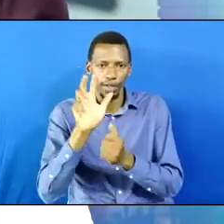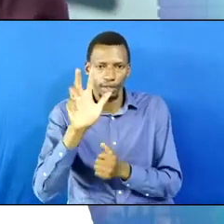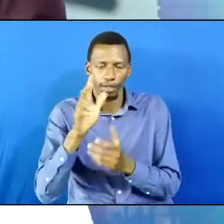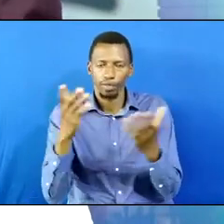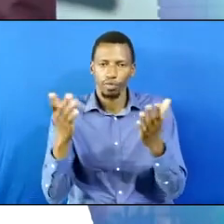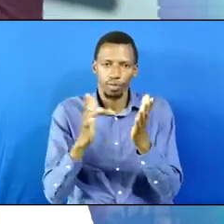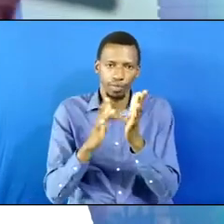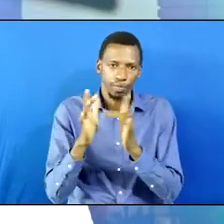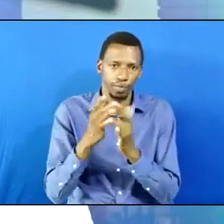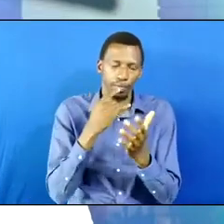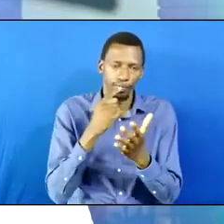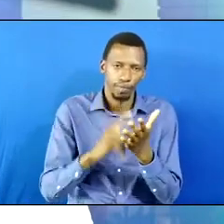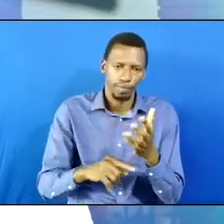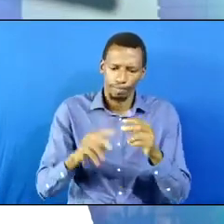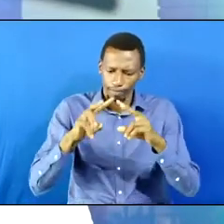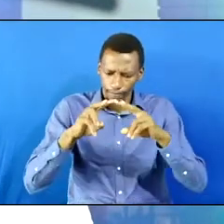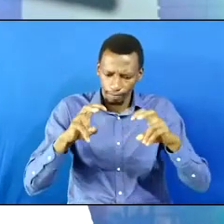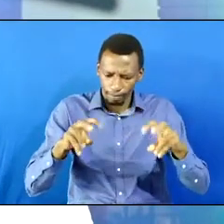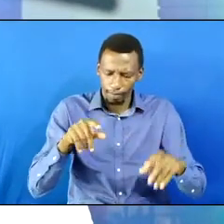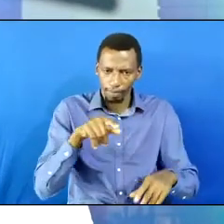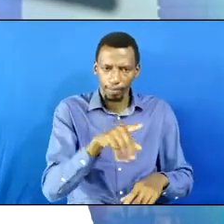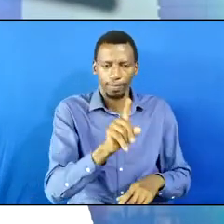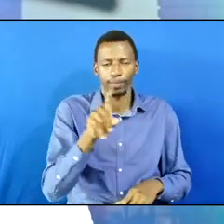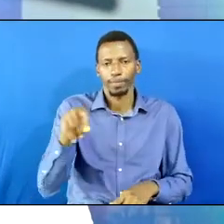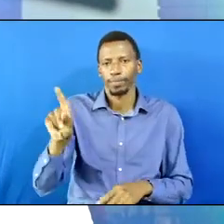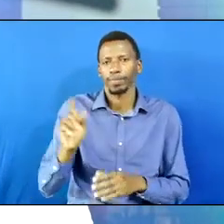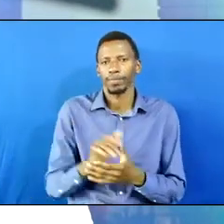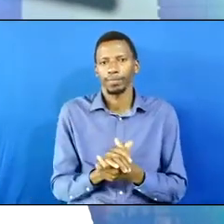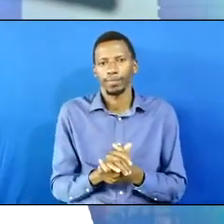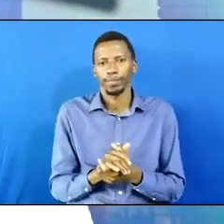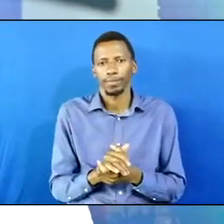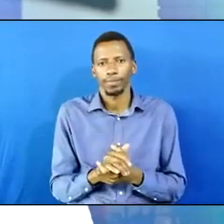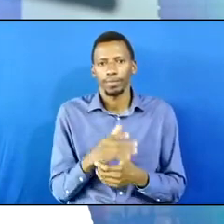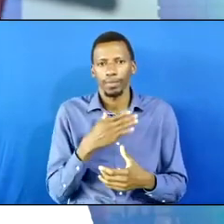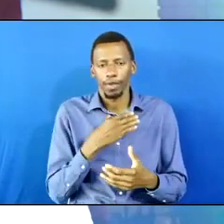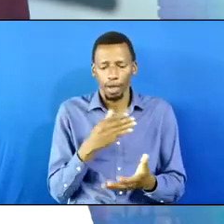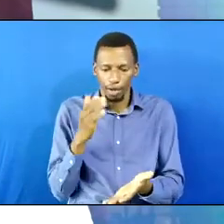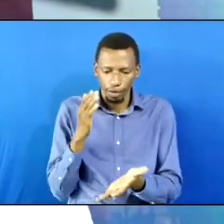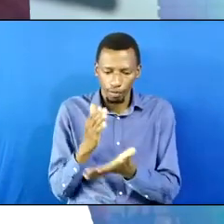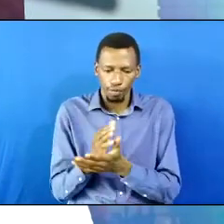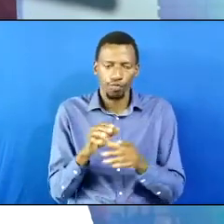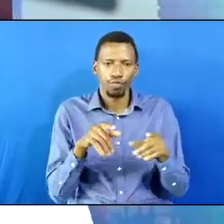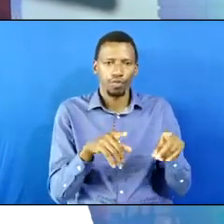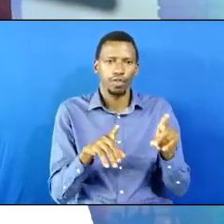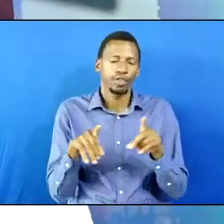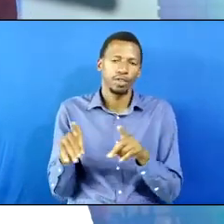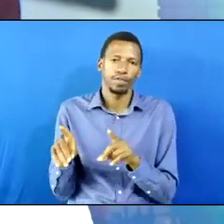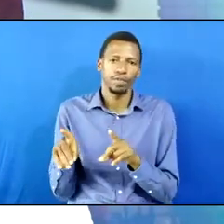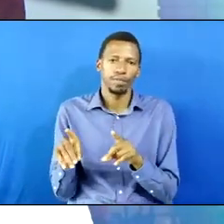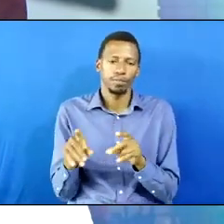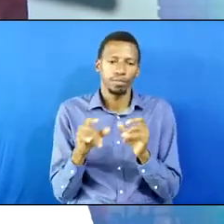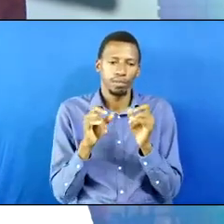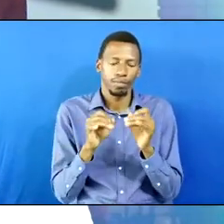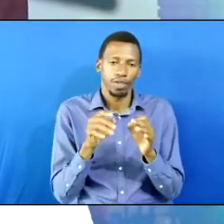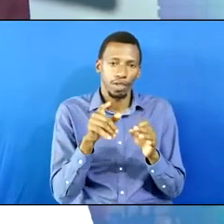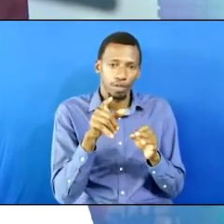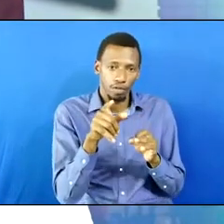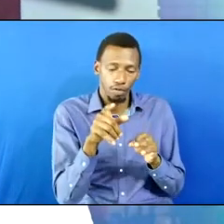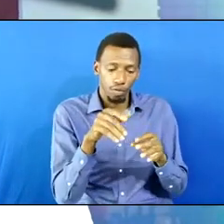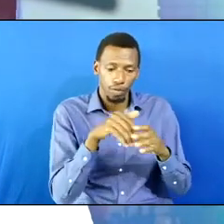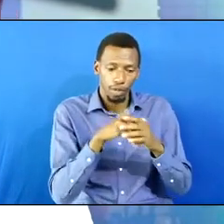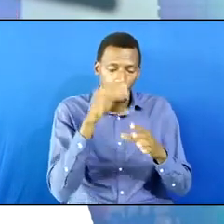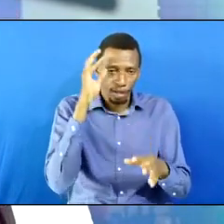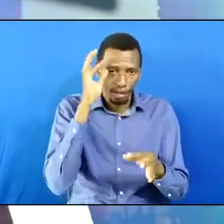Bible says, examine yourselves and prove yourselves whether you are still in